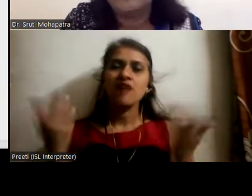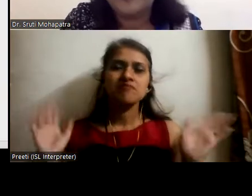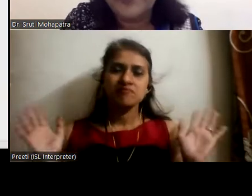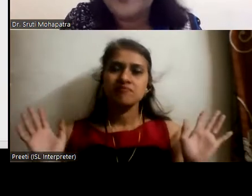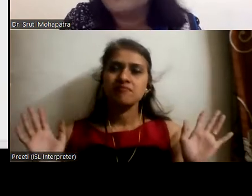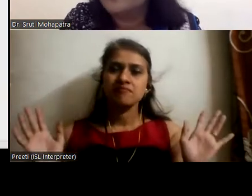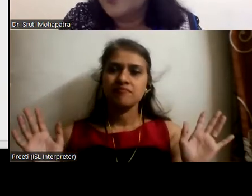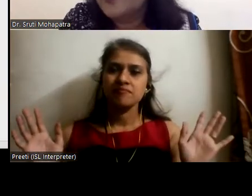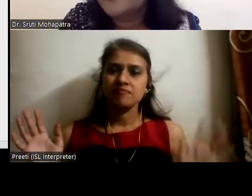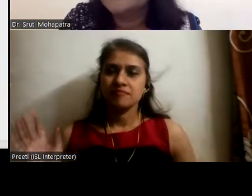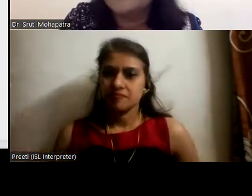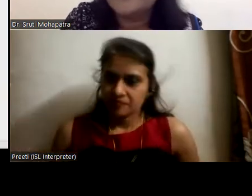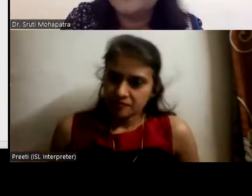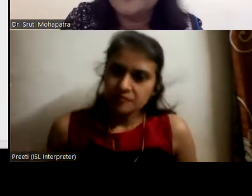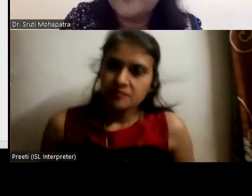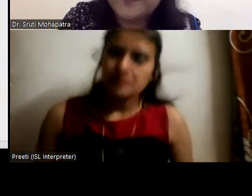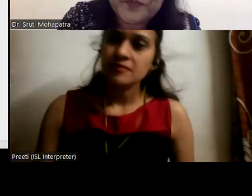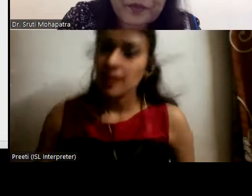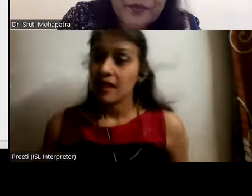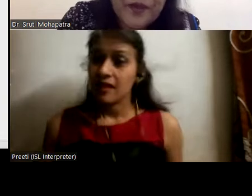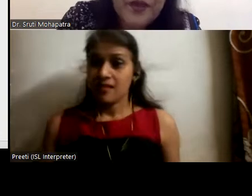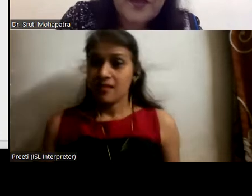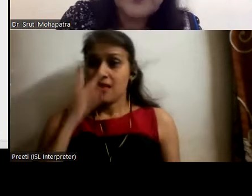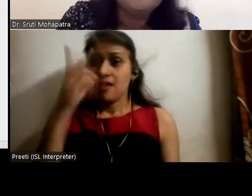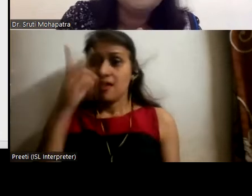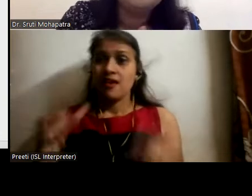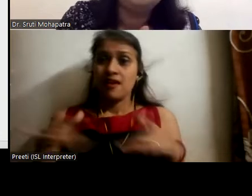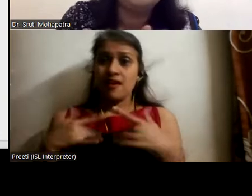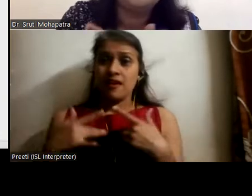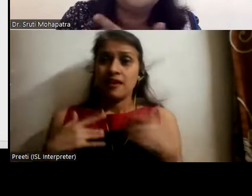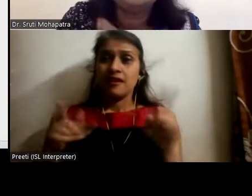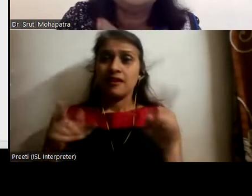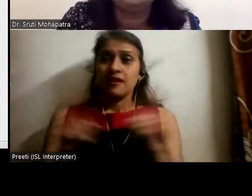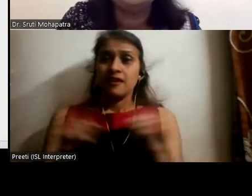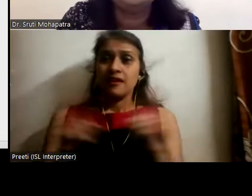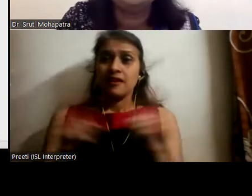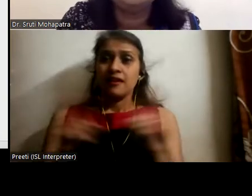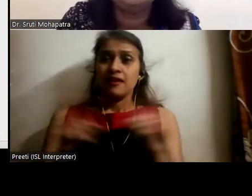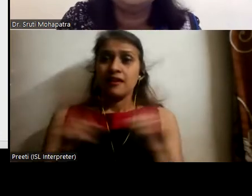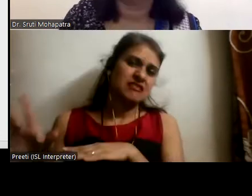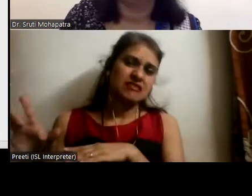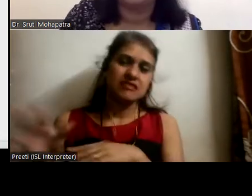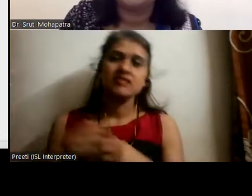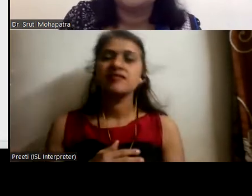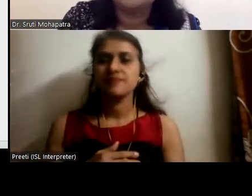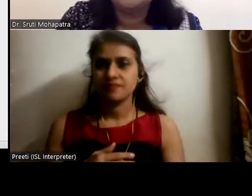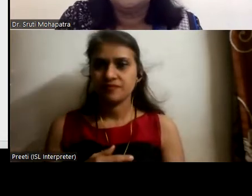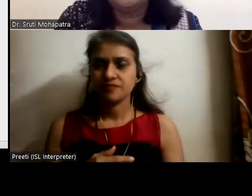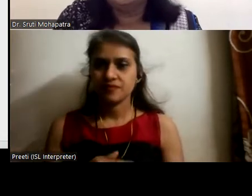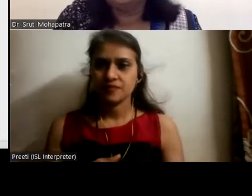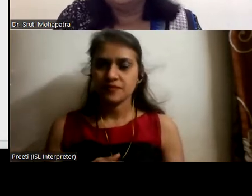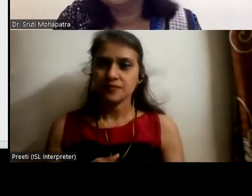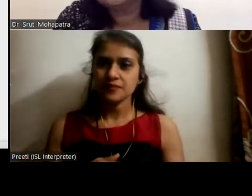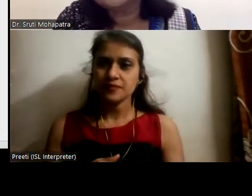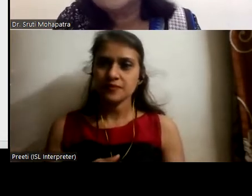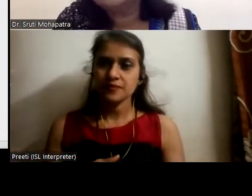are considered as burden. Coming to another intersectionality, which is actually a